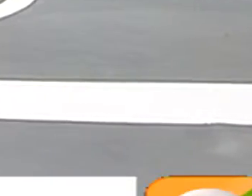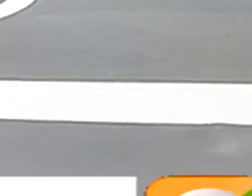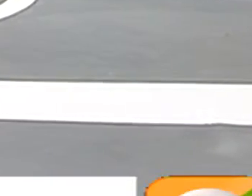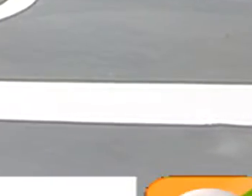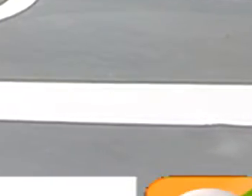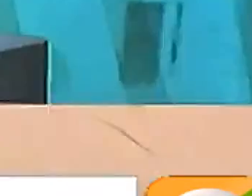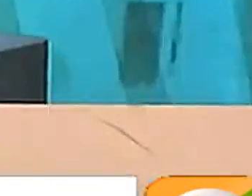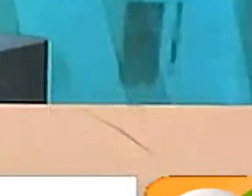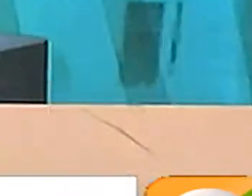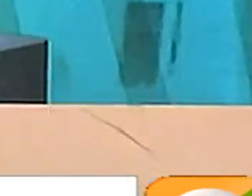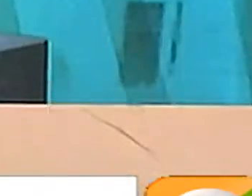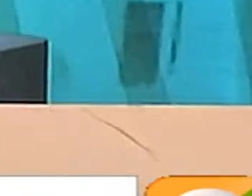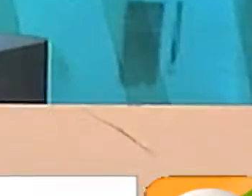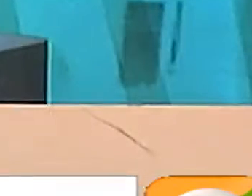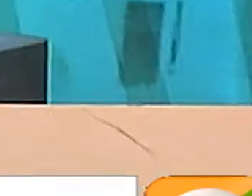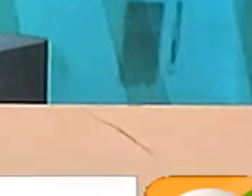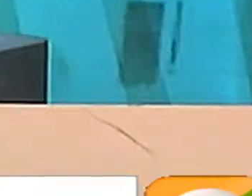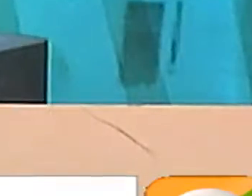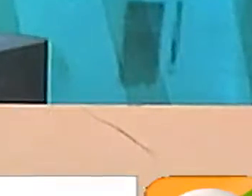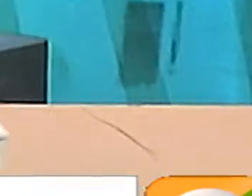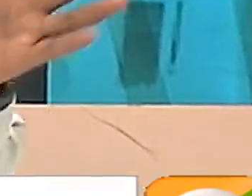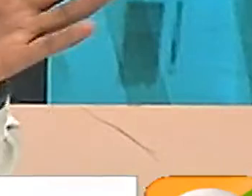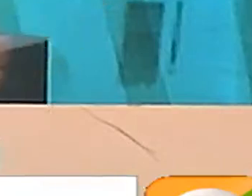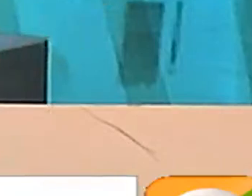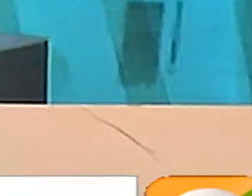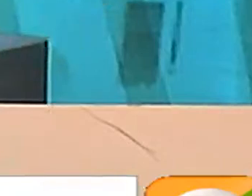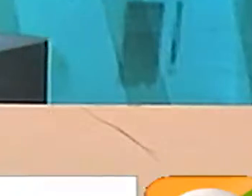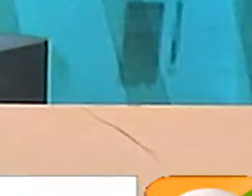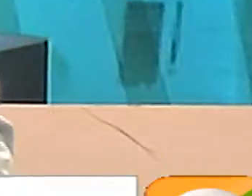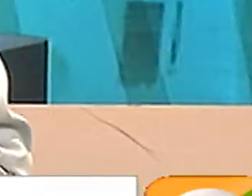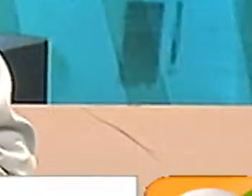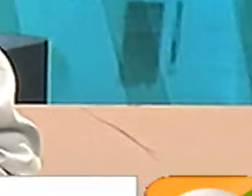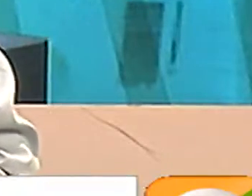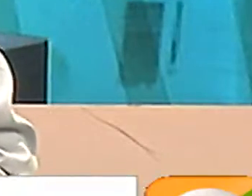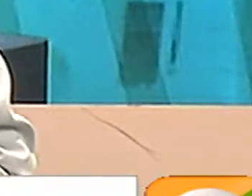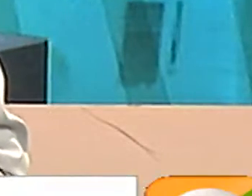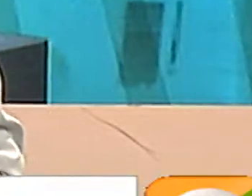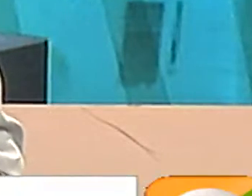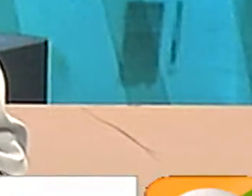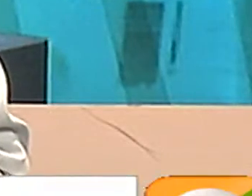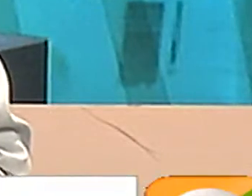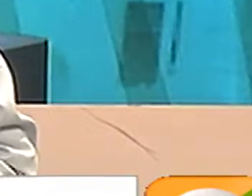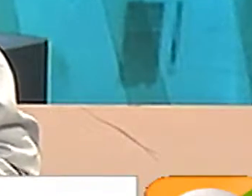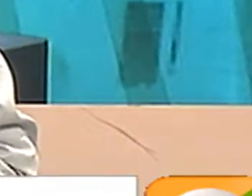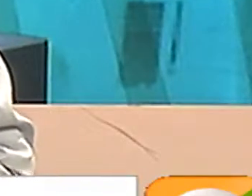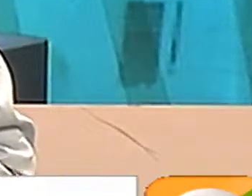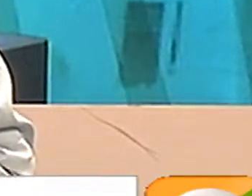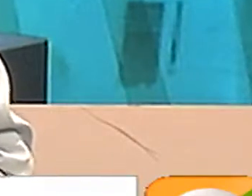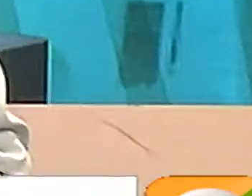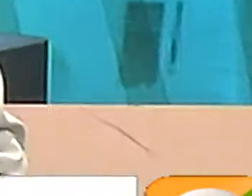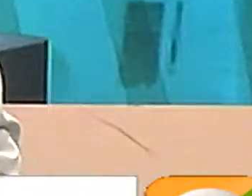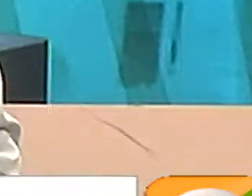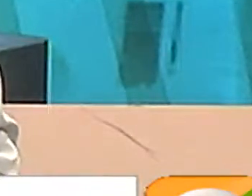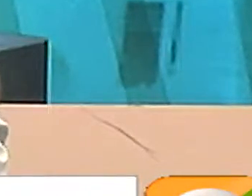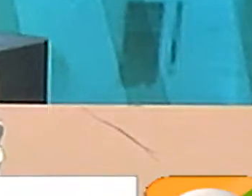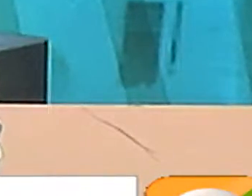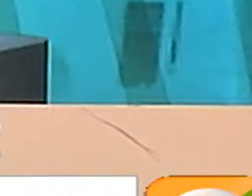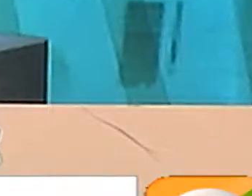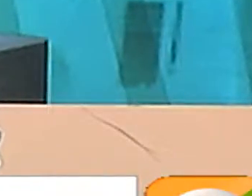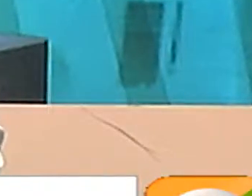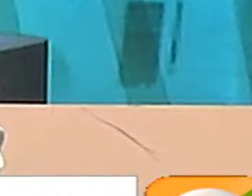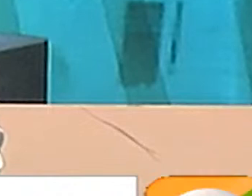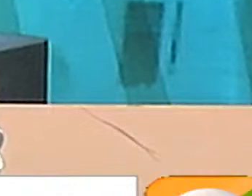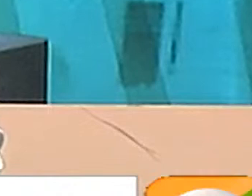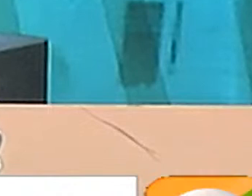be taken away, will not be rubbed off, and then it goes away or something? I think that's probably what she was trying to say, that,